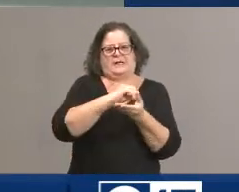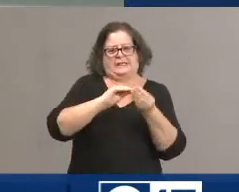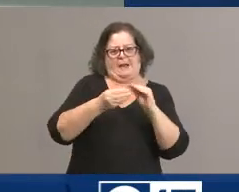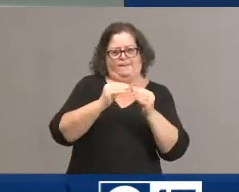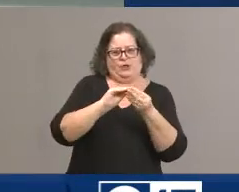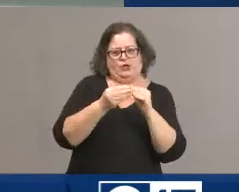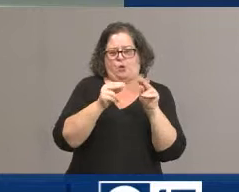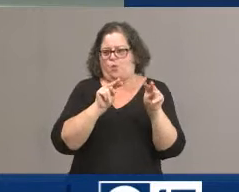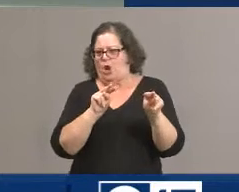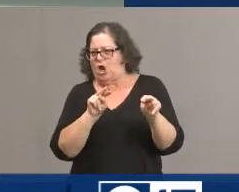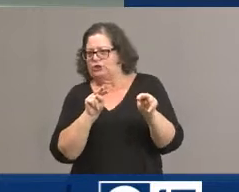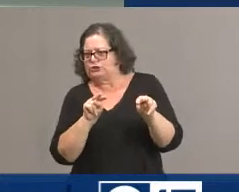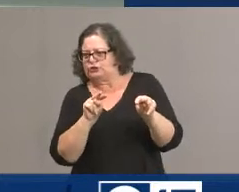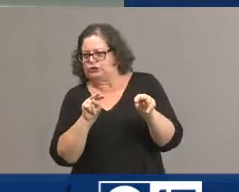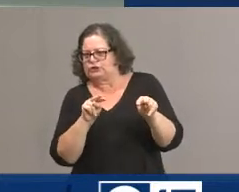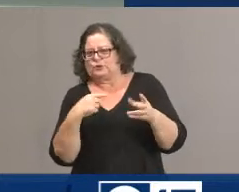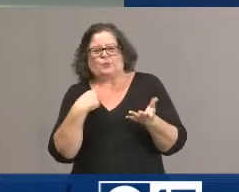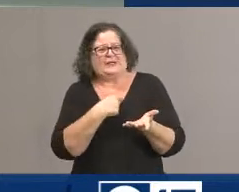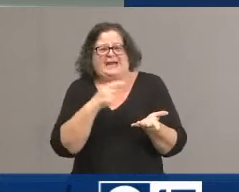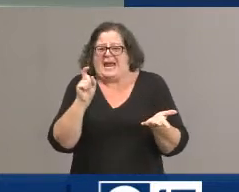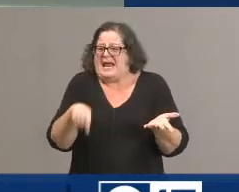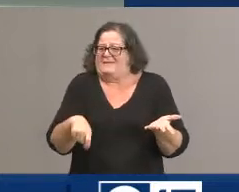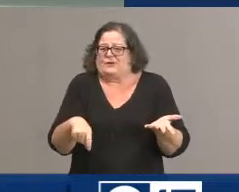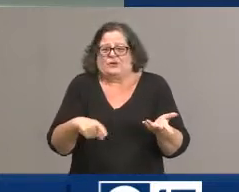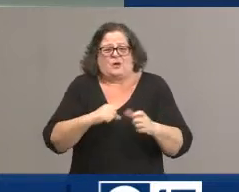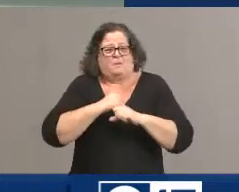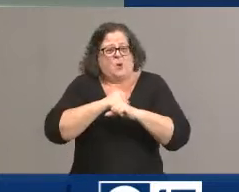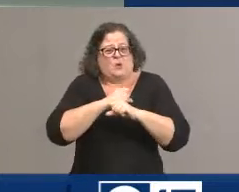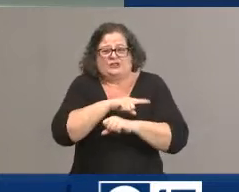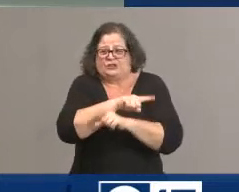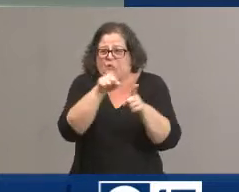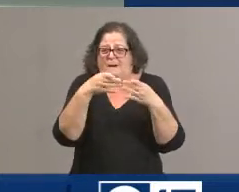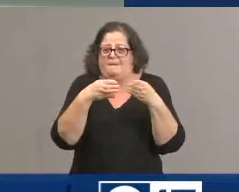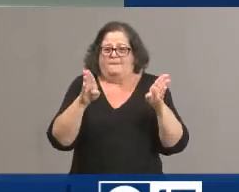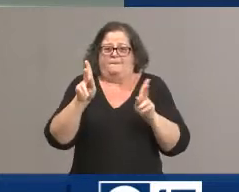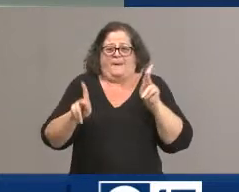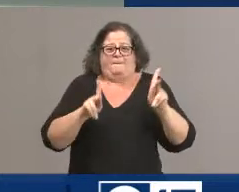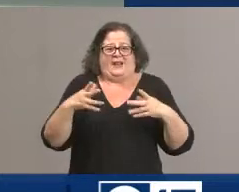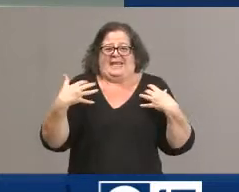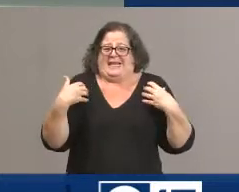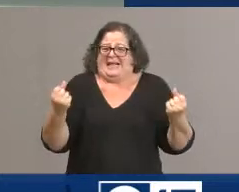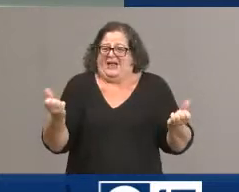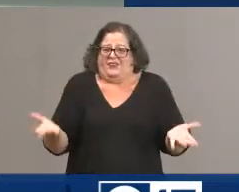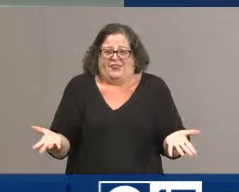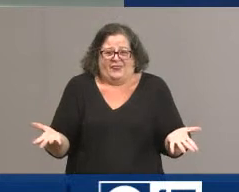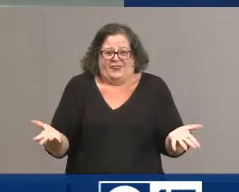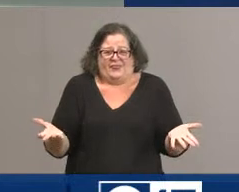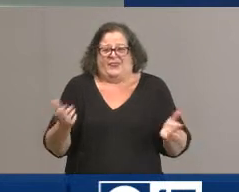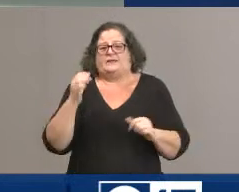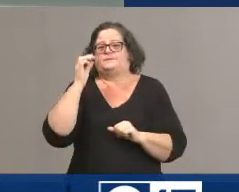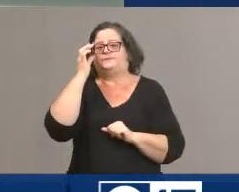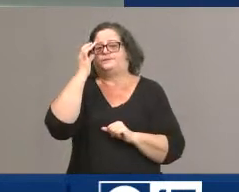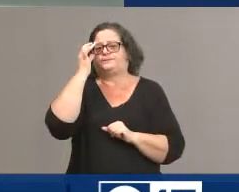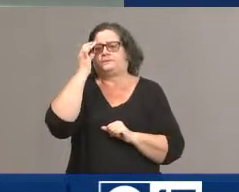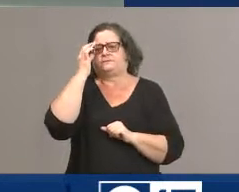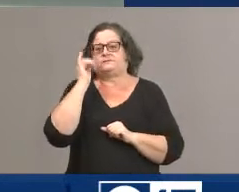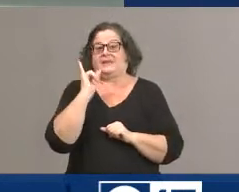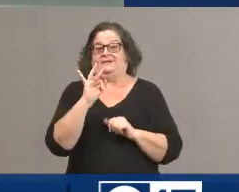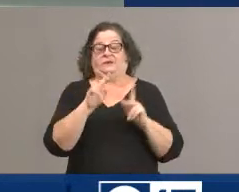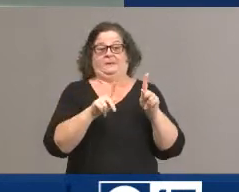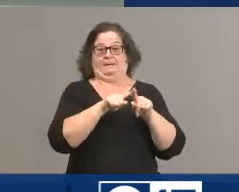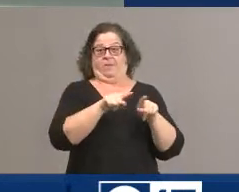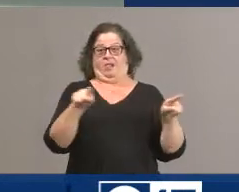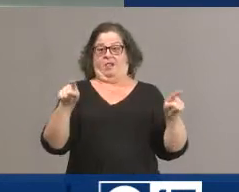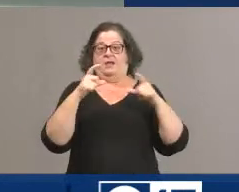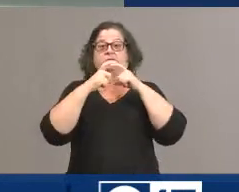We're also going to limit mass gatherings. So indoor and outdoor public events